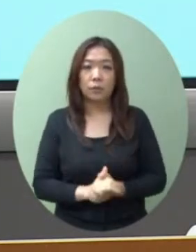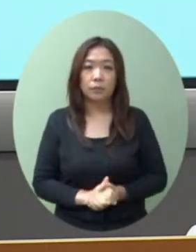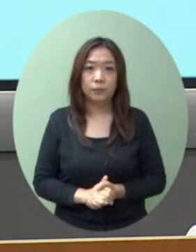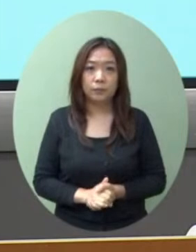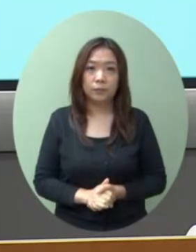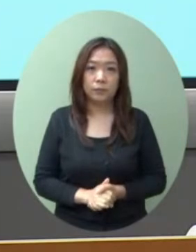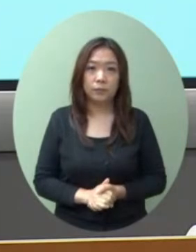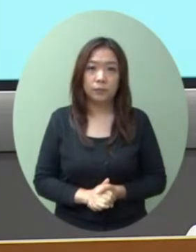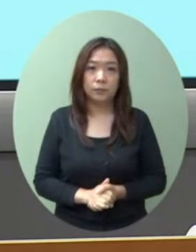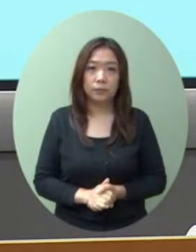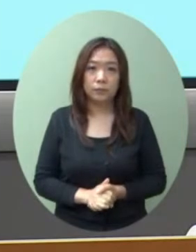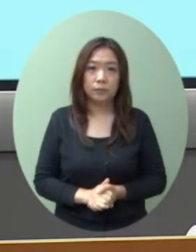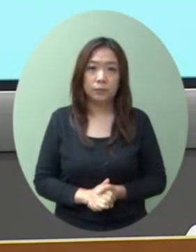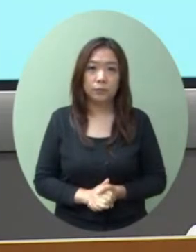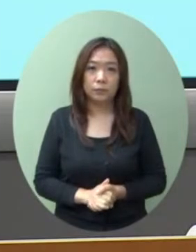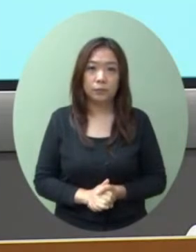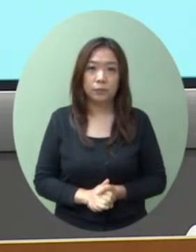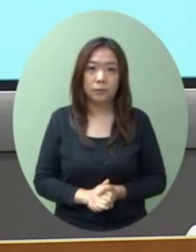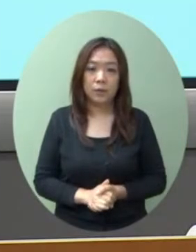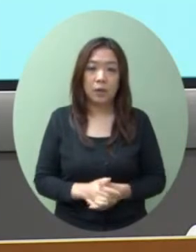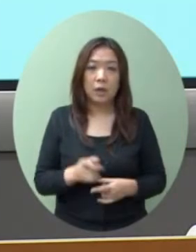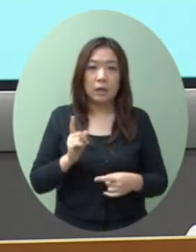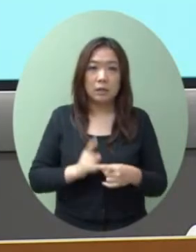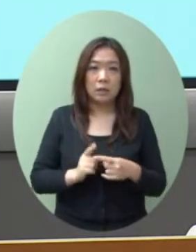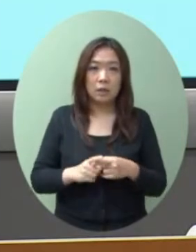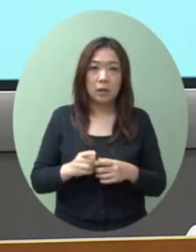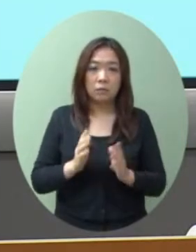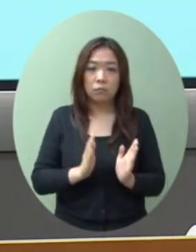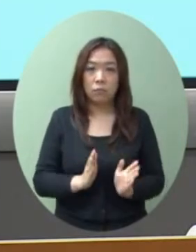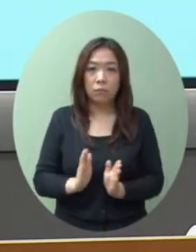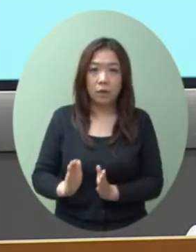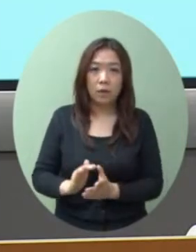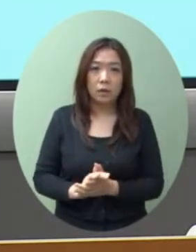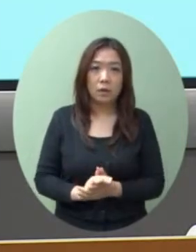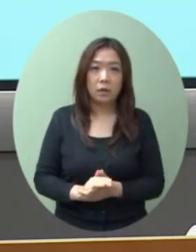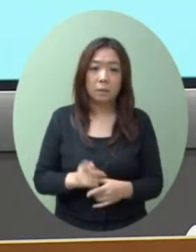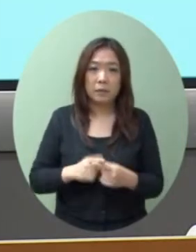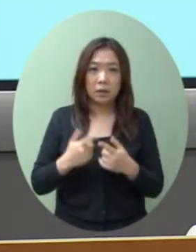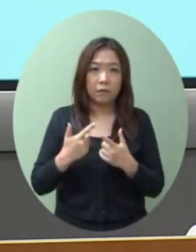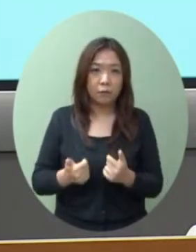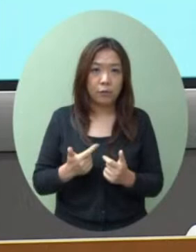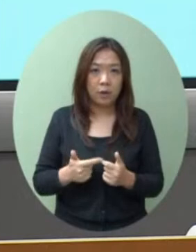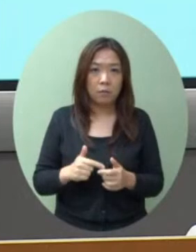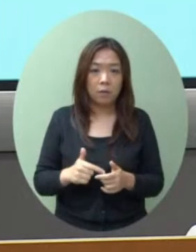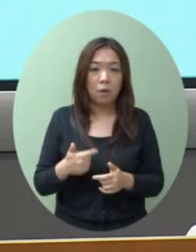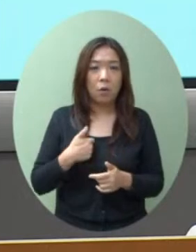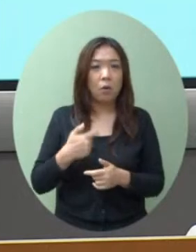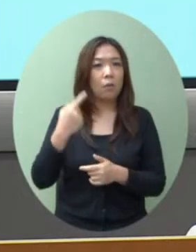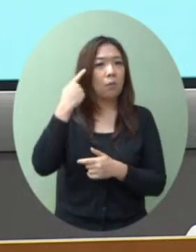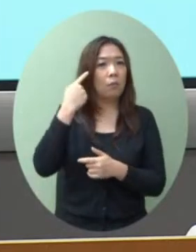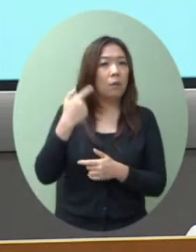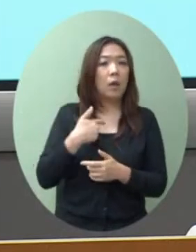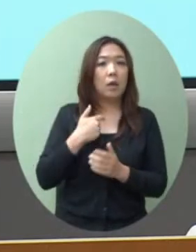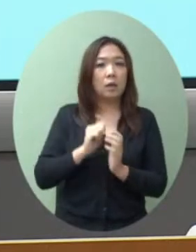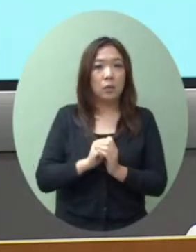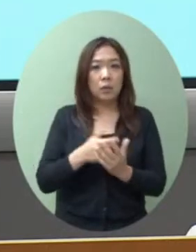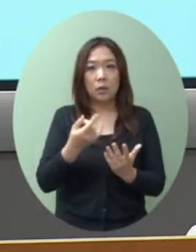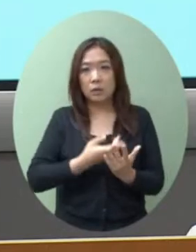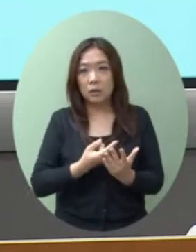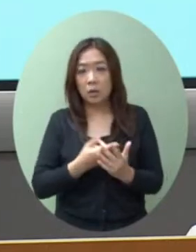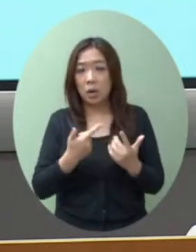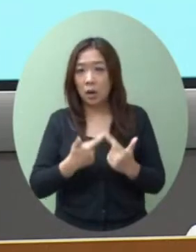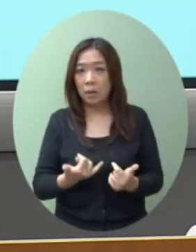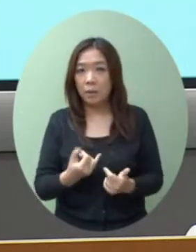3+4 arrangements, we have made reference to the scientific data and also considered the practical